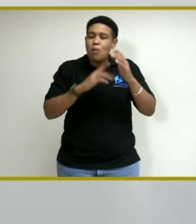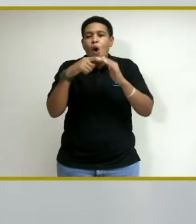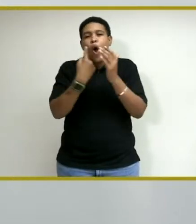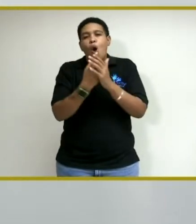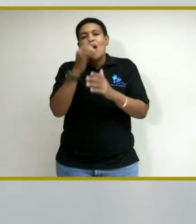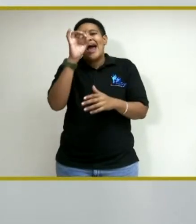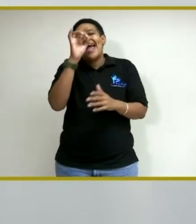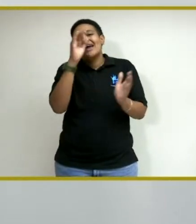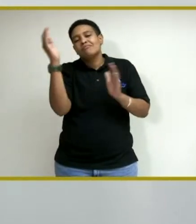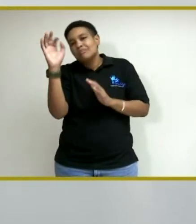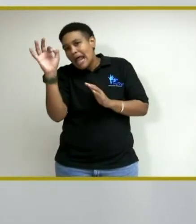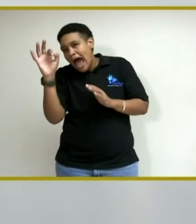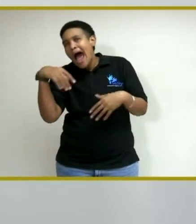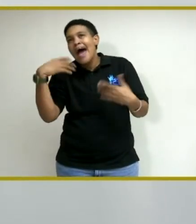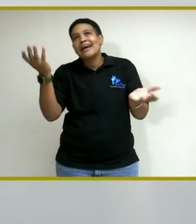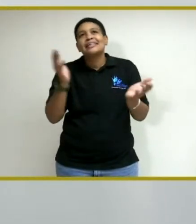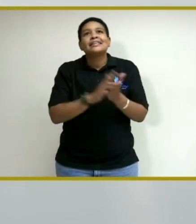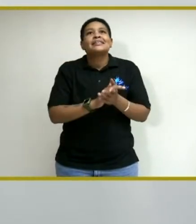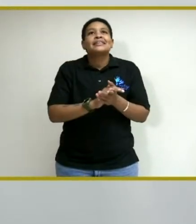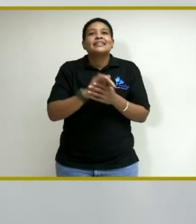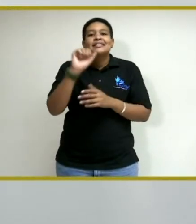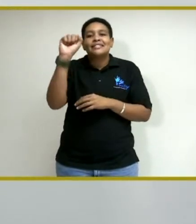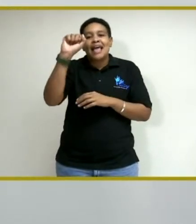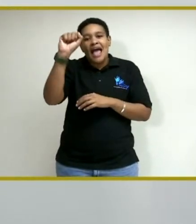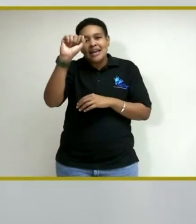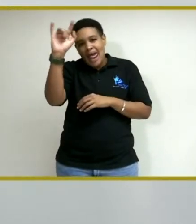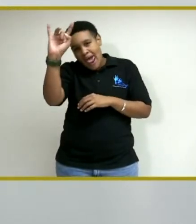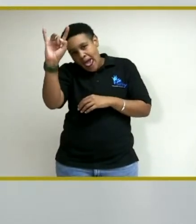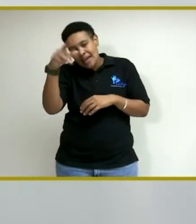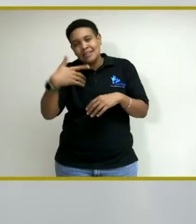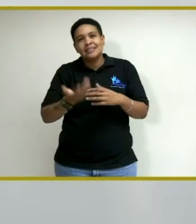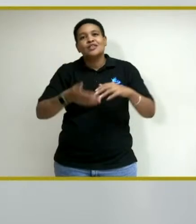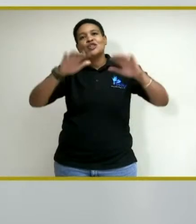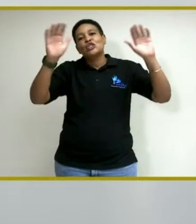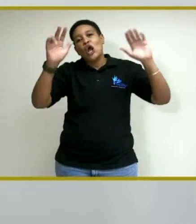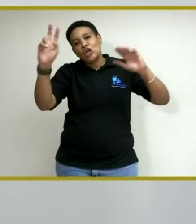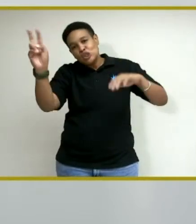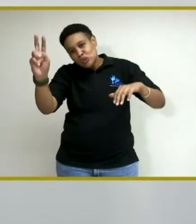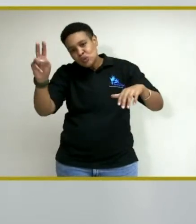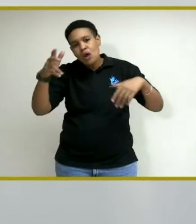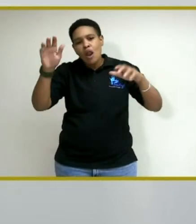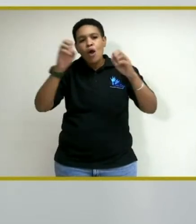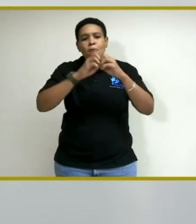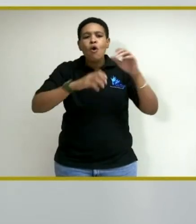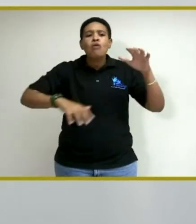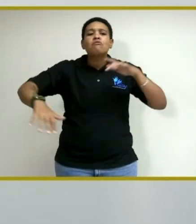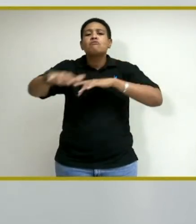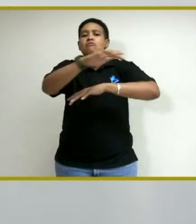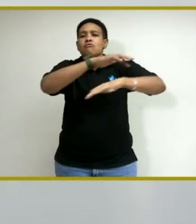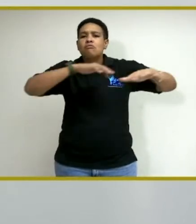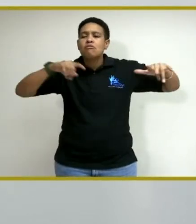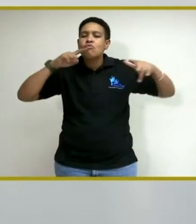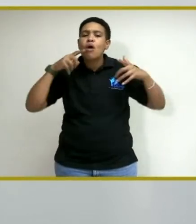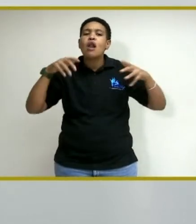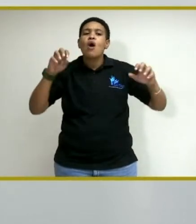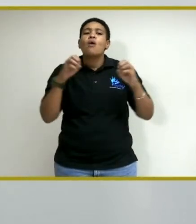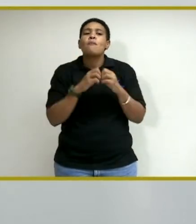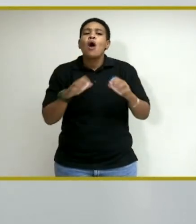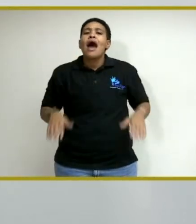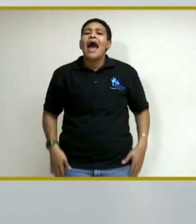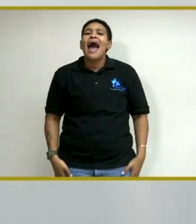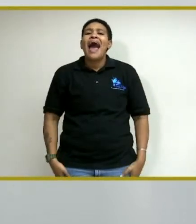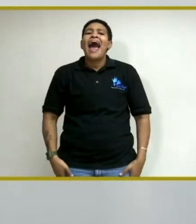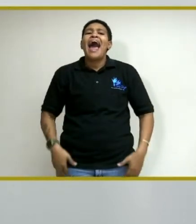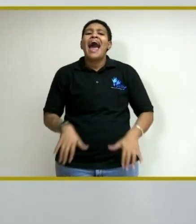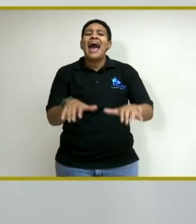to accommodate more movement, to facilitate activities that were